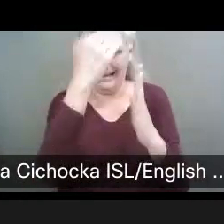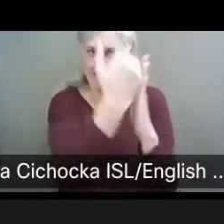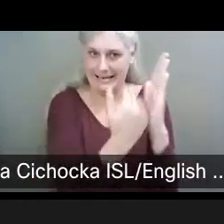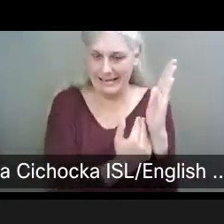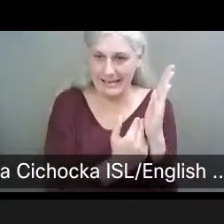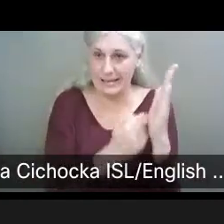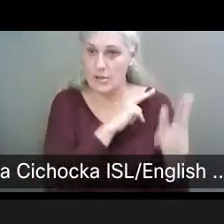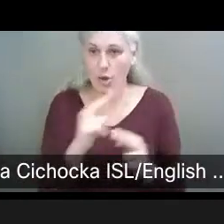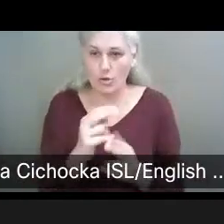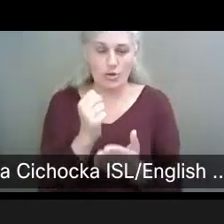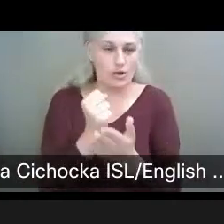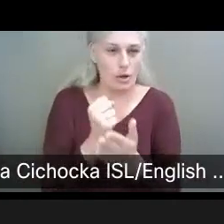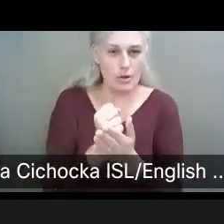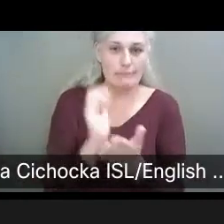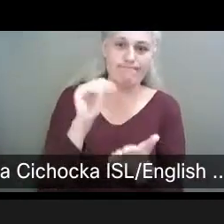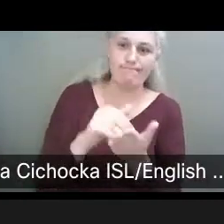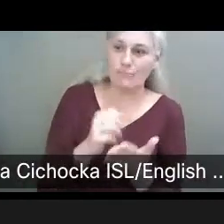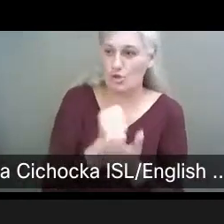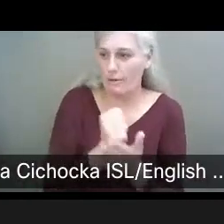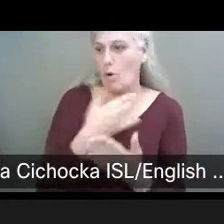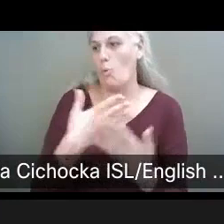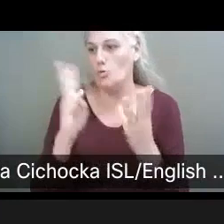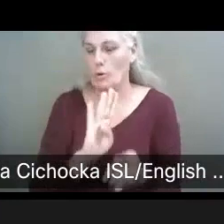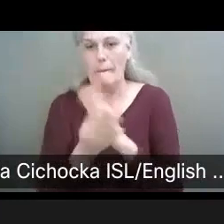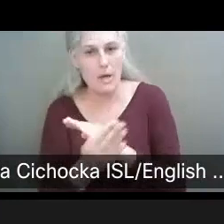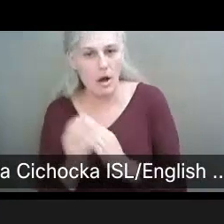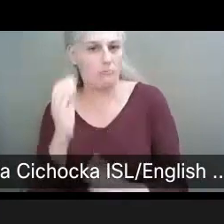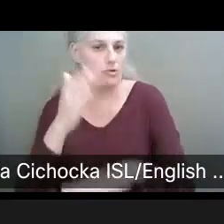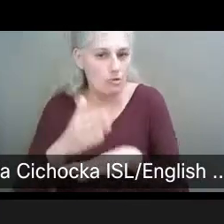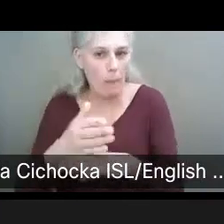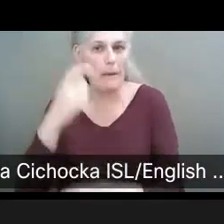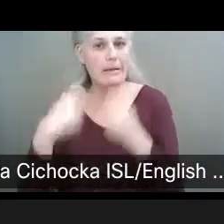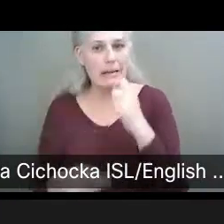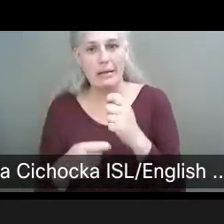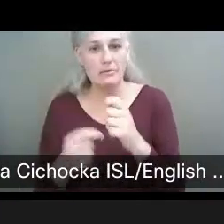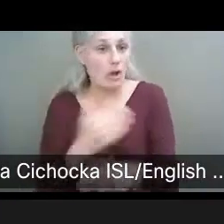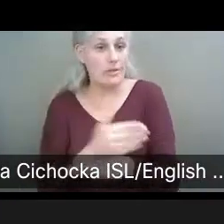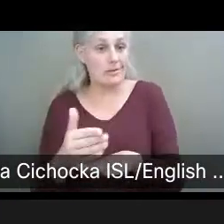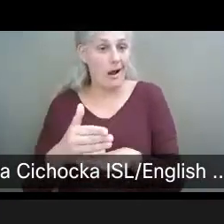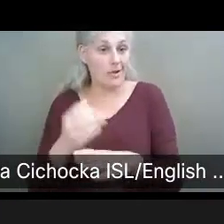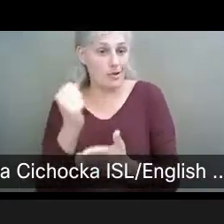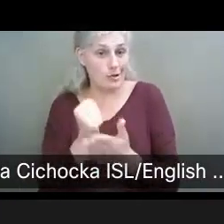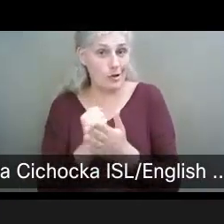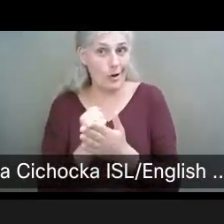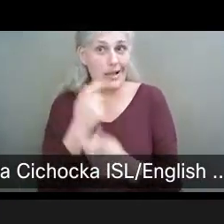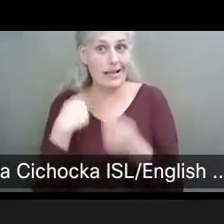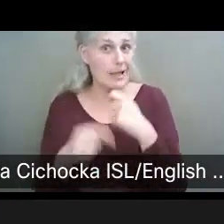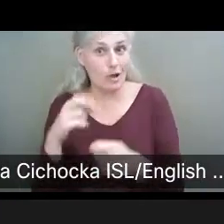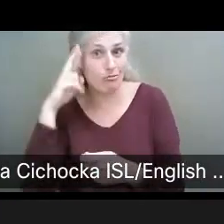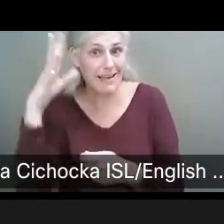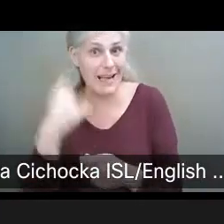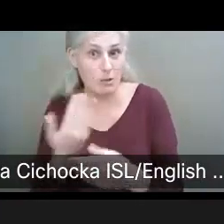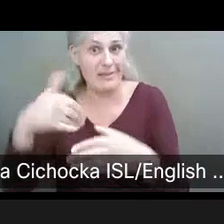know, to study for whatever profession you're in, you know, with the idea that you were going to be involved in anything that resulted in